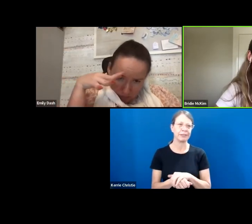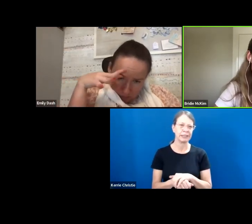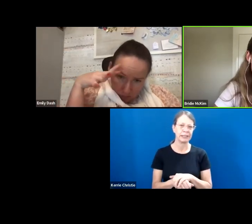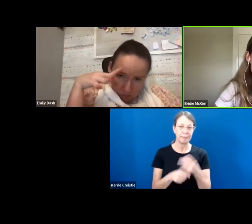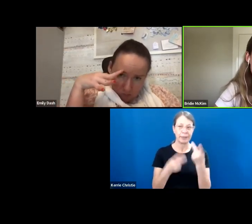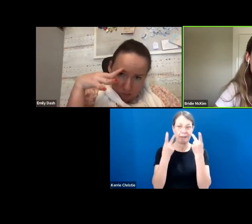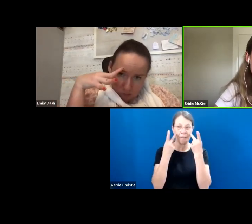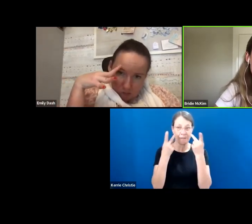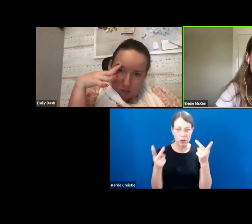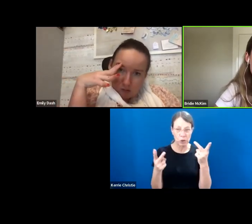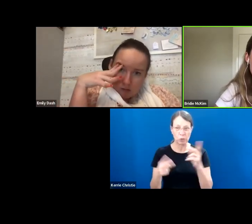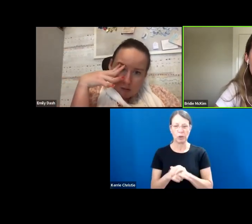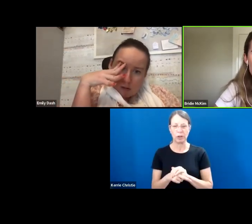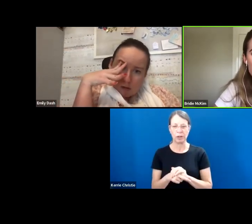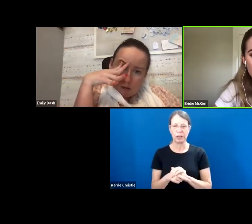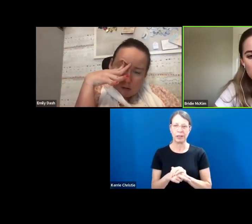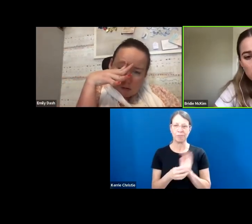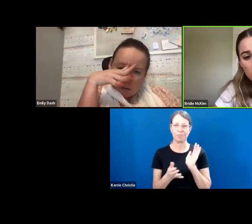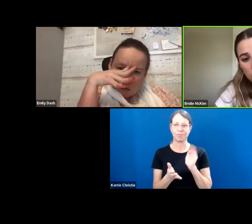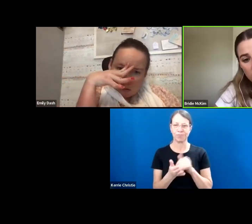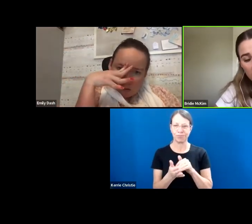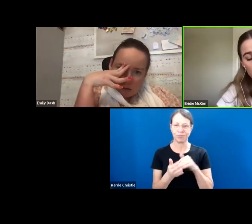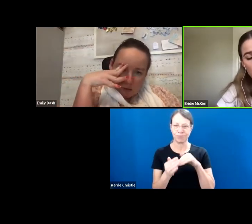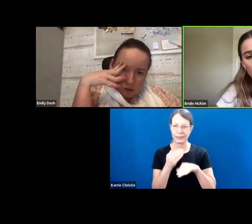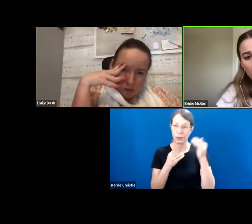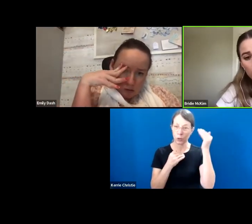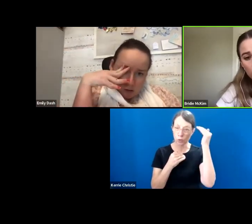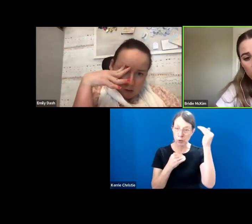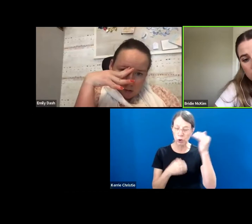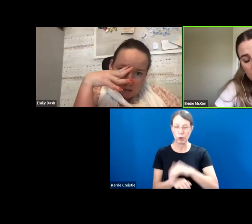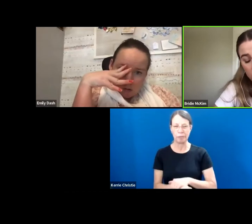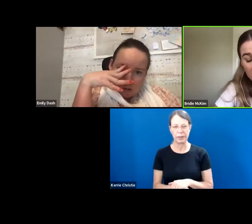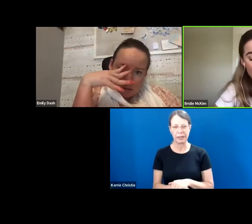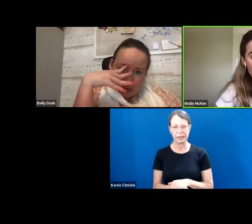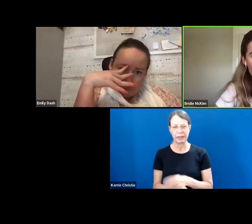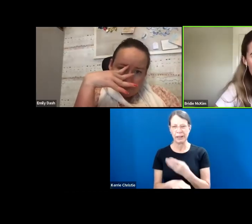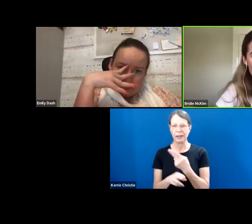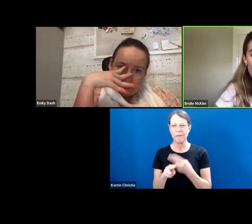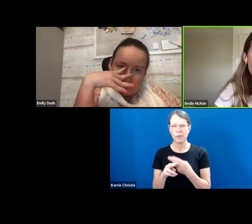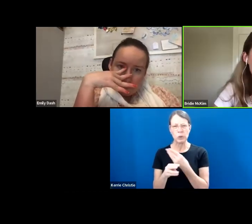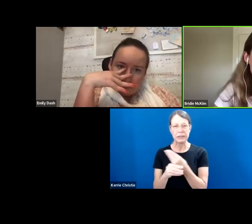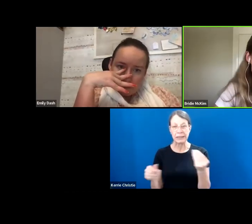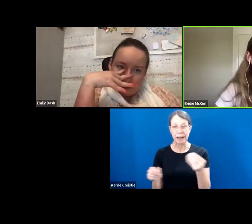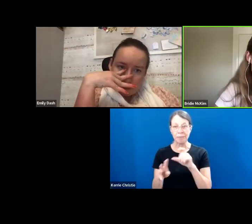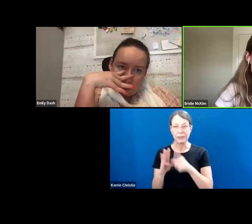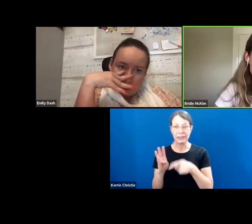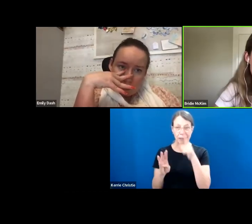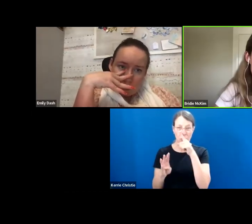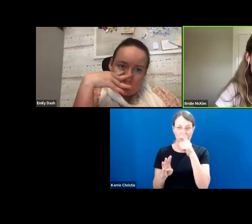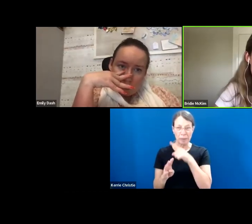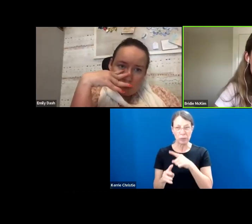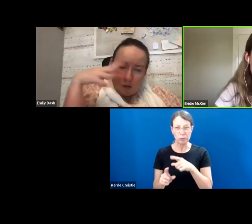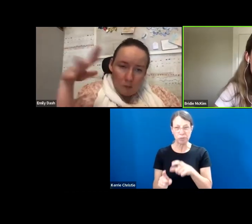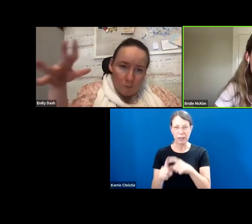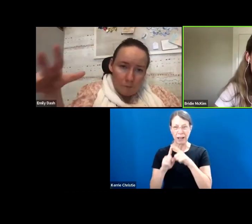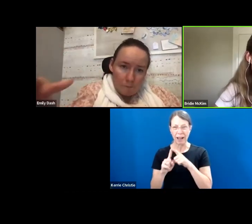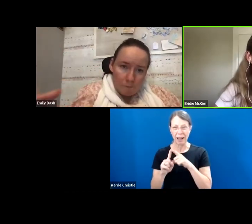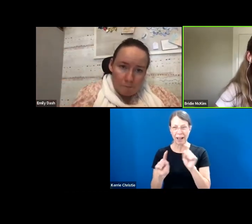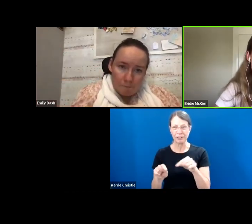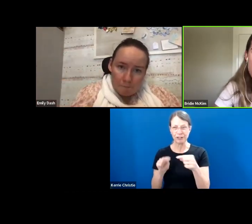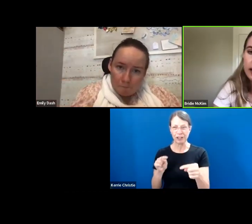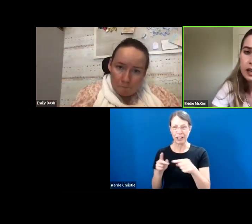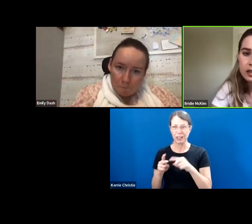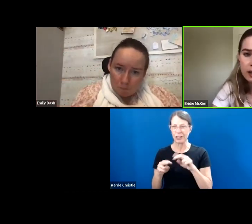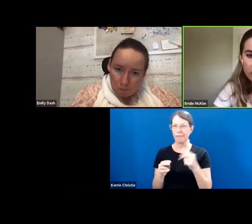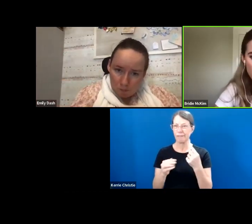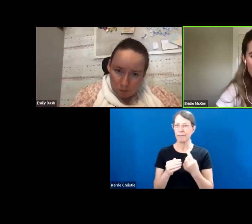And for a lot of disabled people, that can be quite confronting when you're the only disabled person in the room, or someone